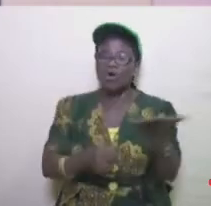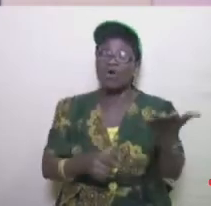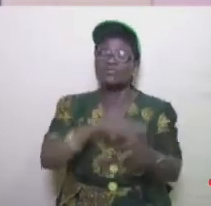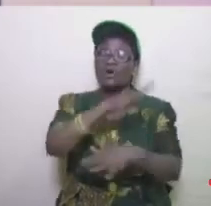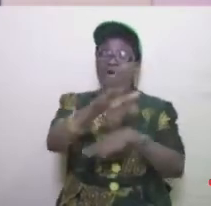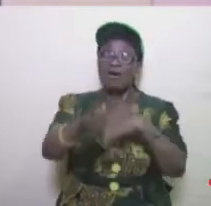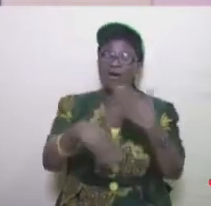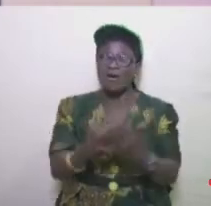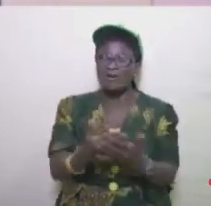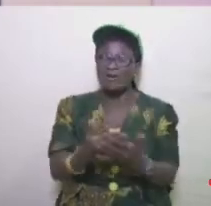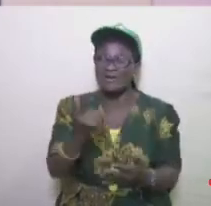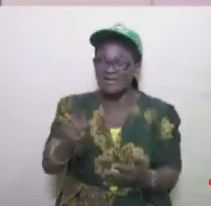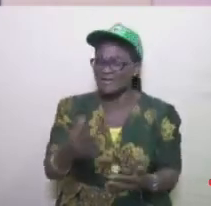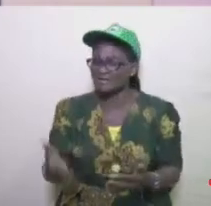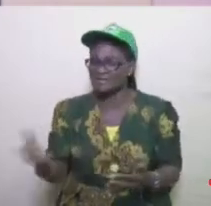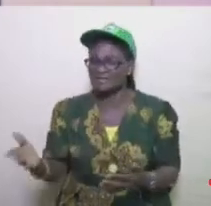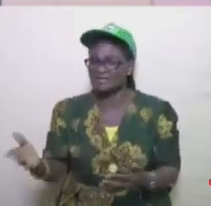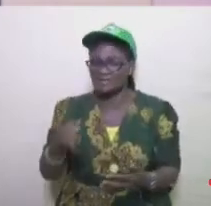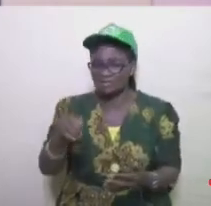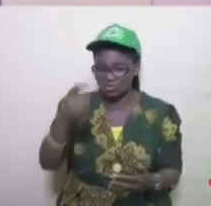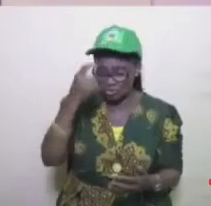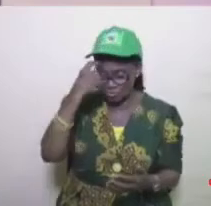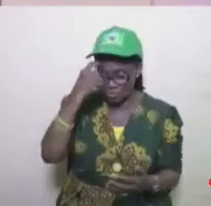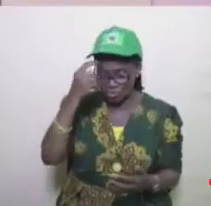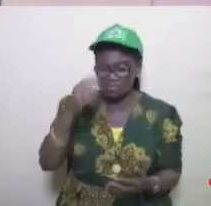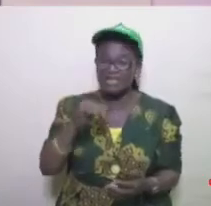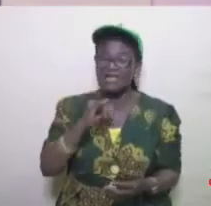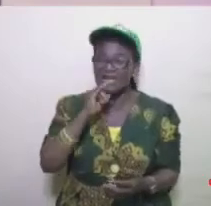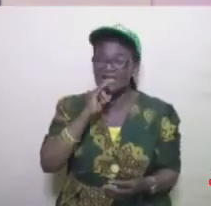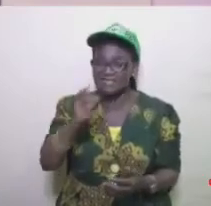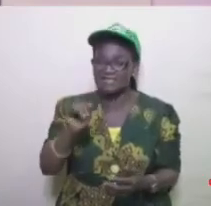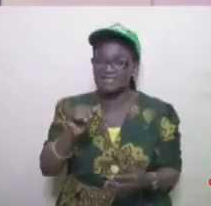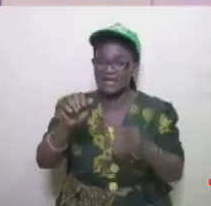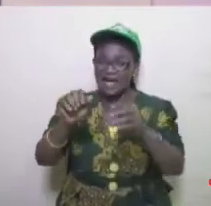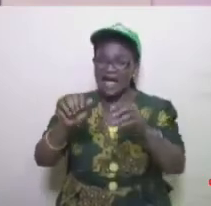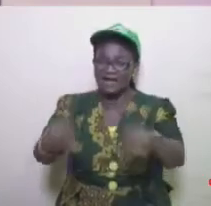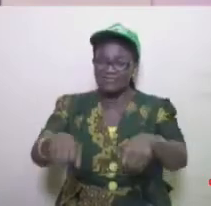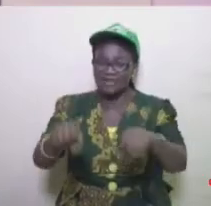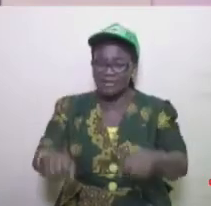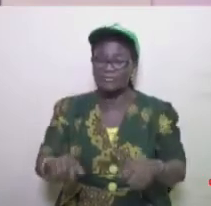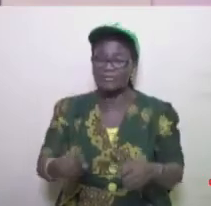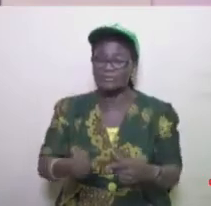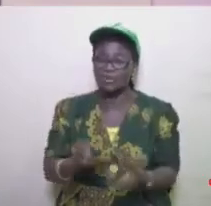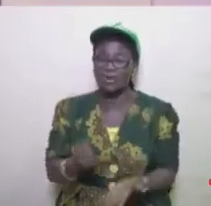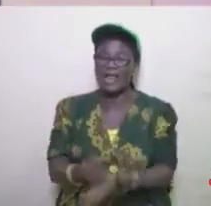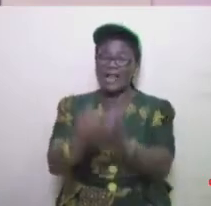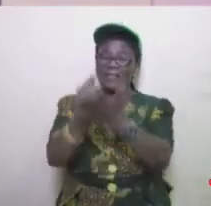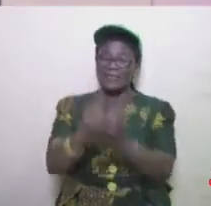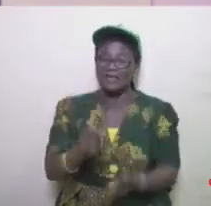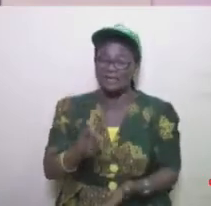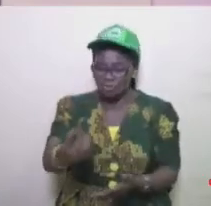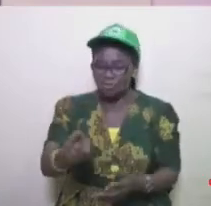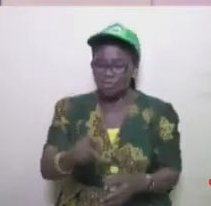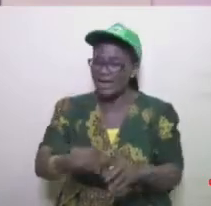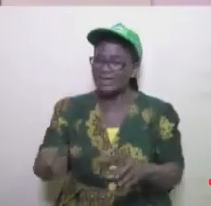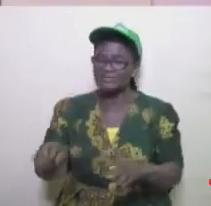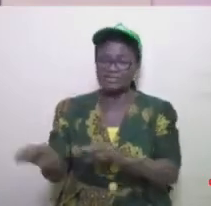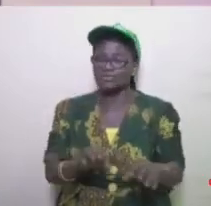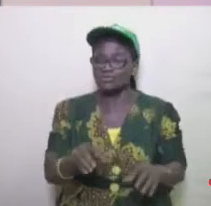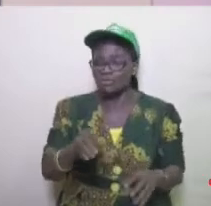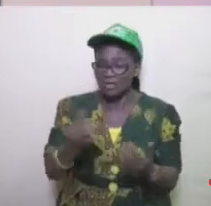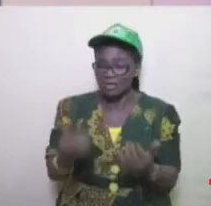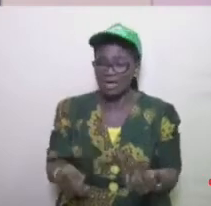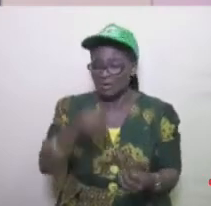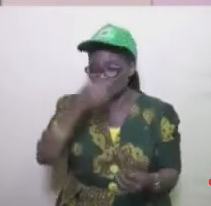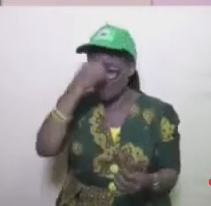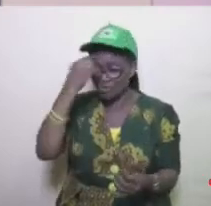things you thought is available to help you cannot do. Now, because